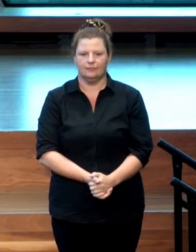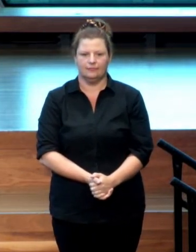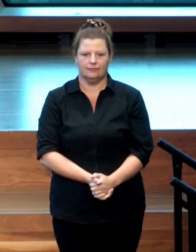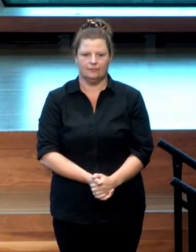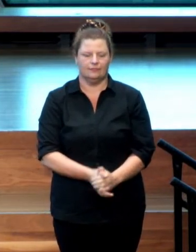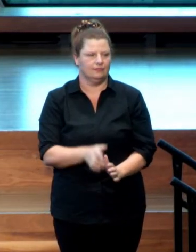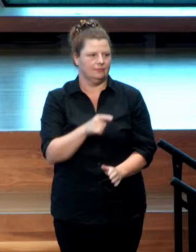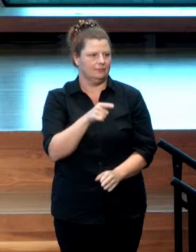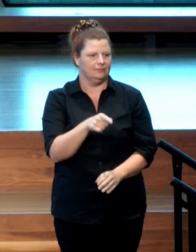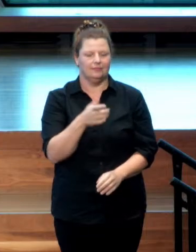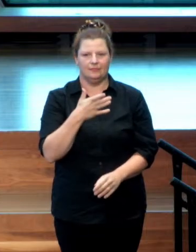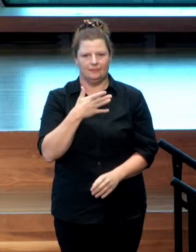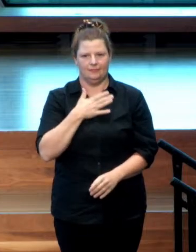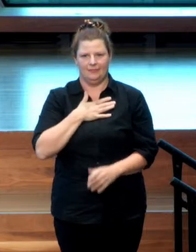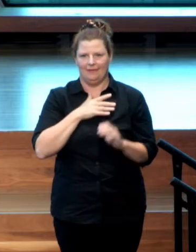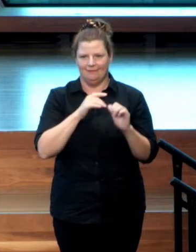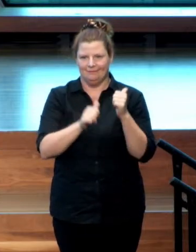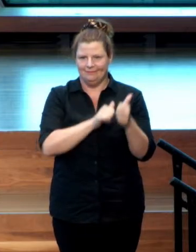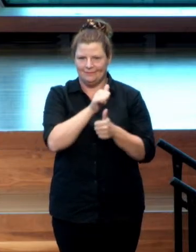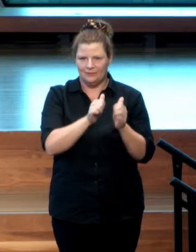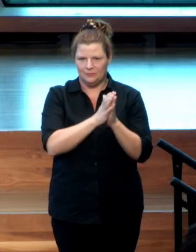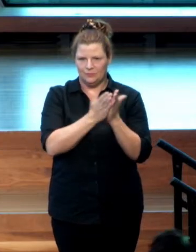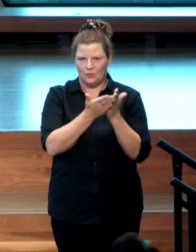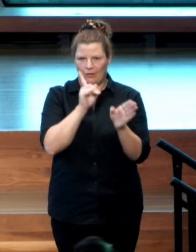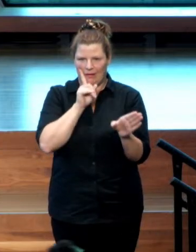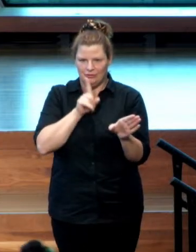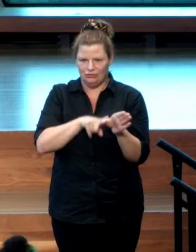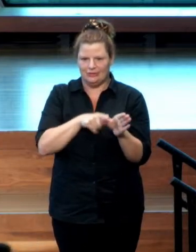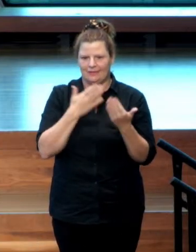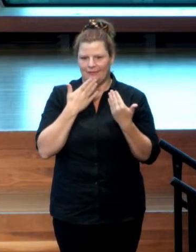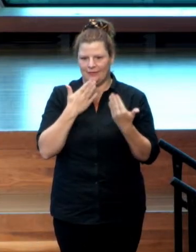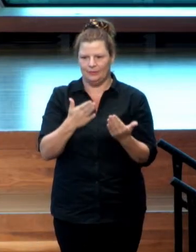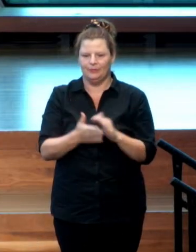That was one of my favorite reads from last year. Thank you.